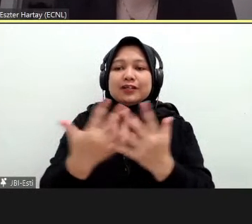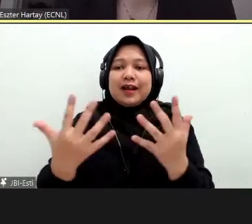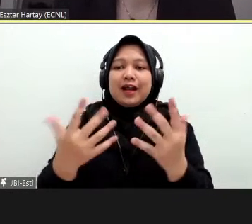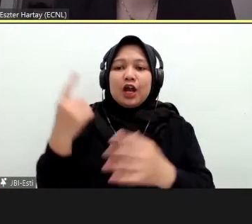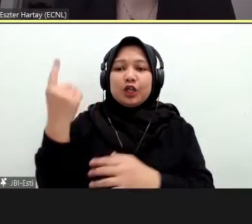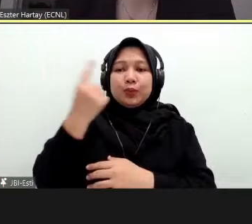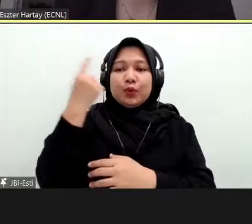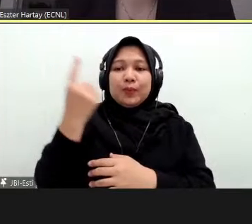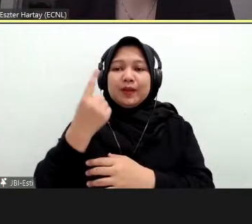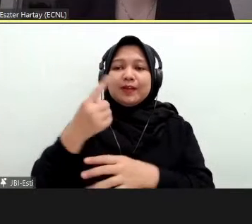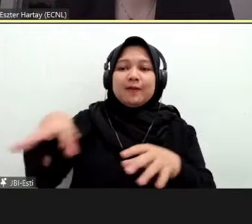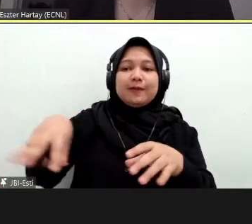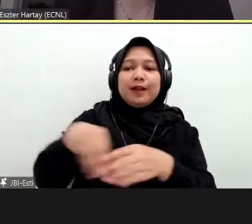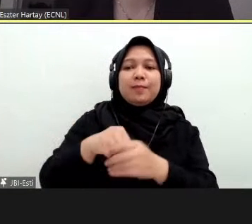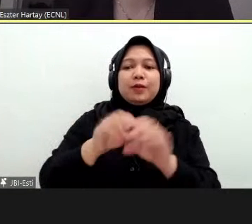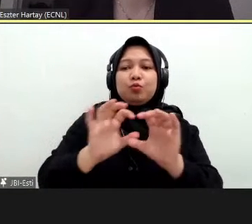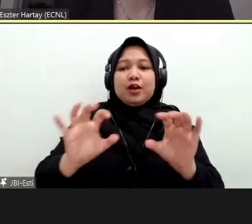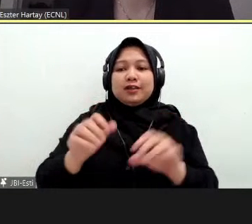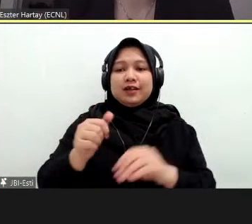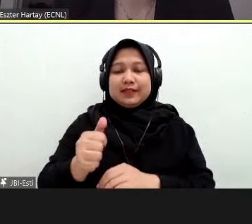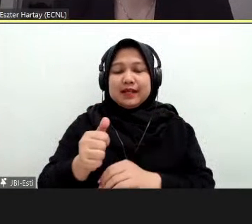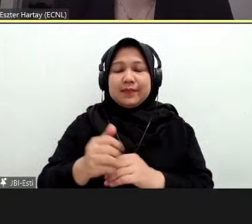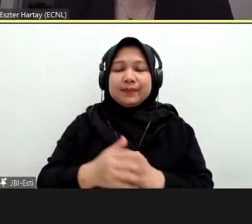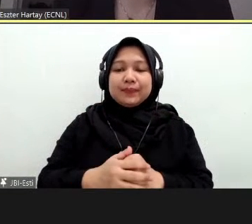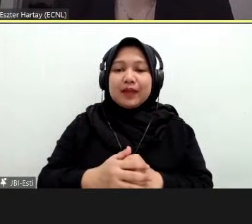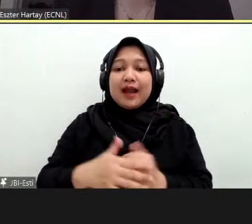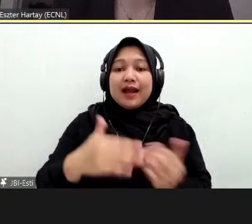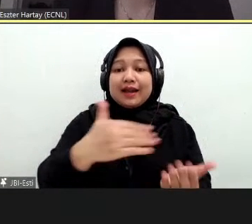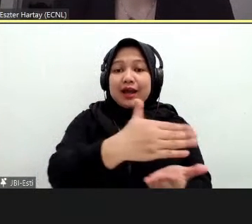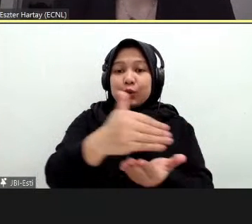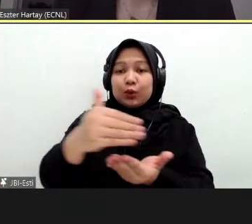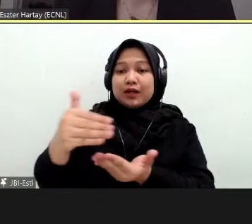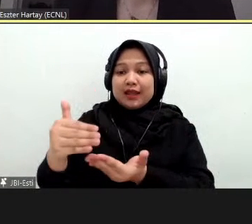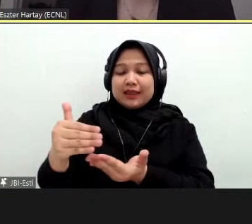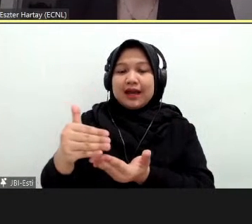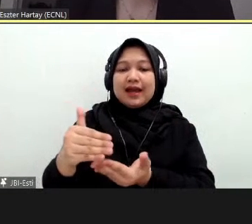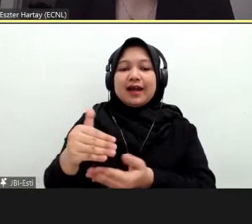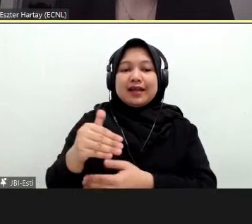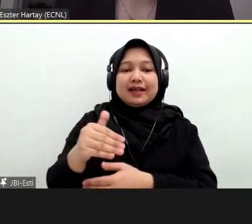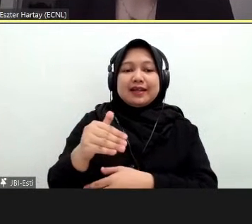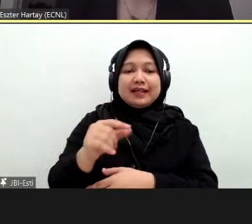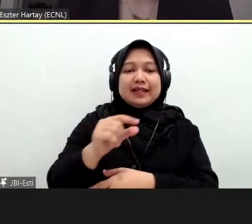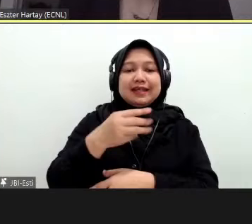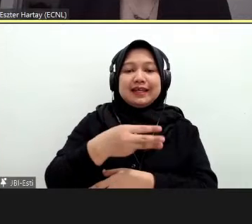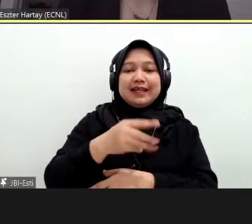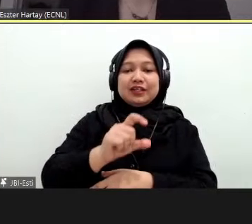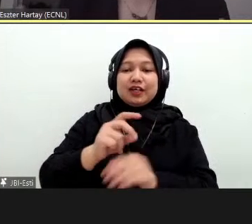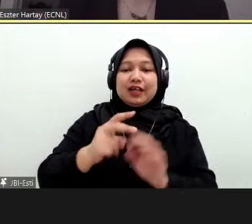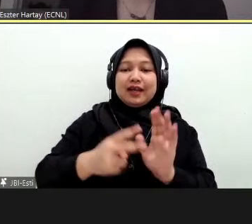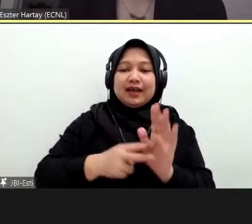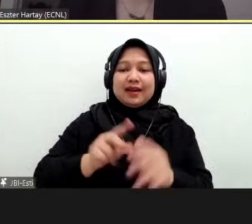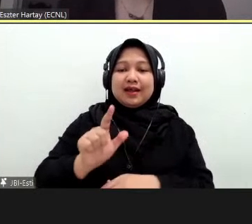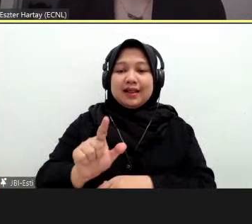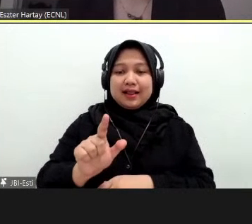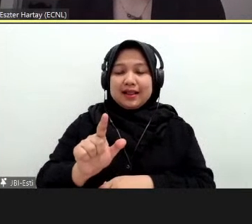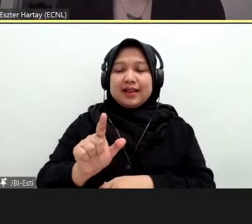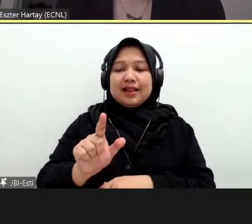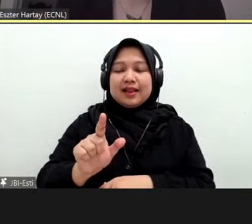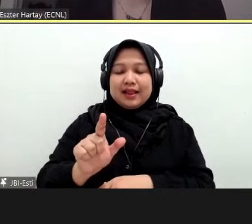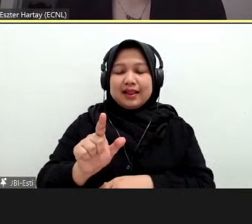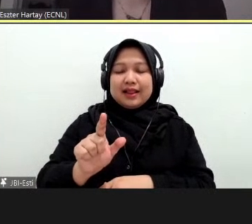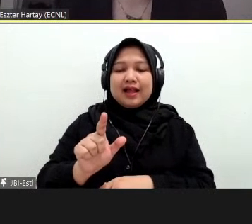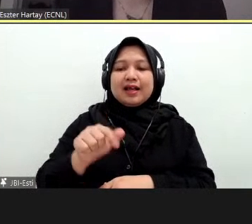shows some policy and legal trends that stifle giving. In some countries, a group who wants to launch a